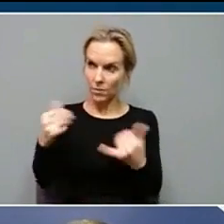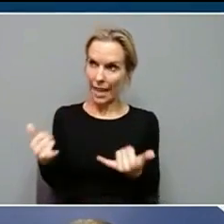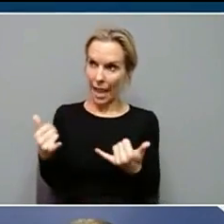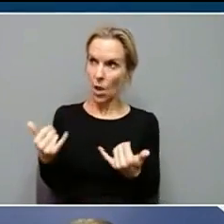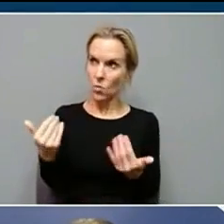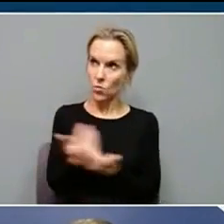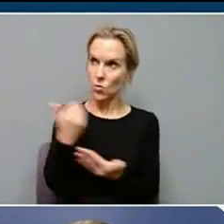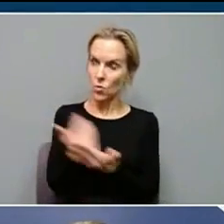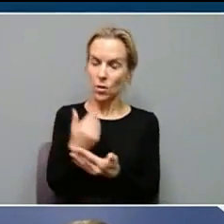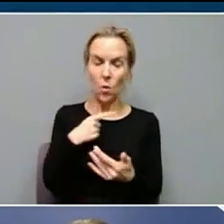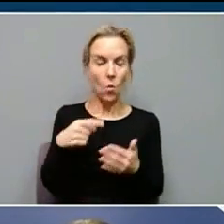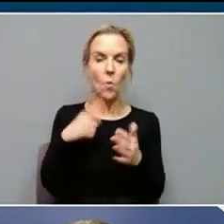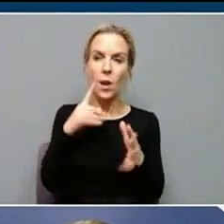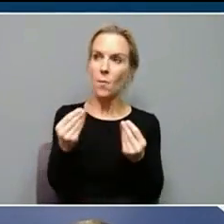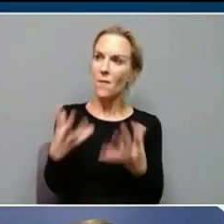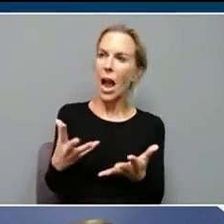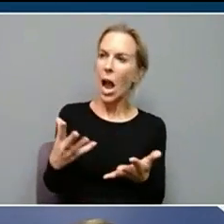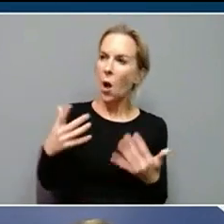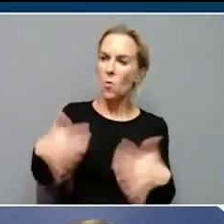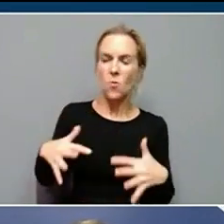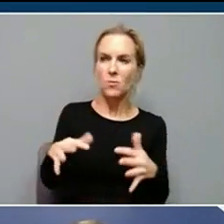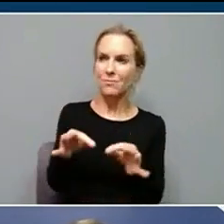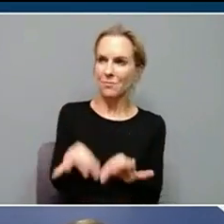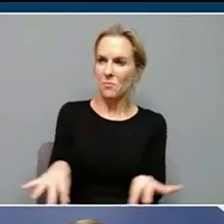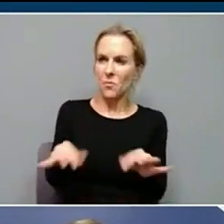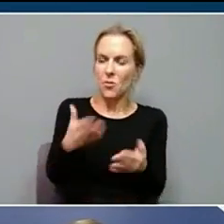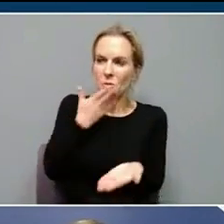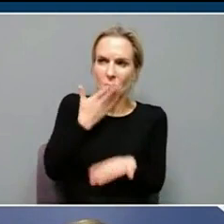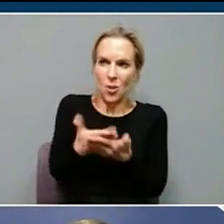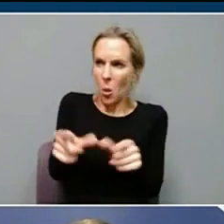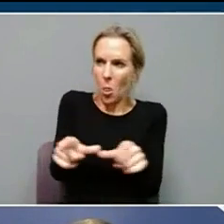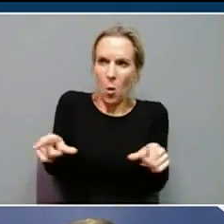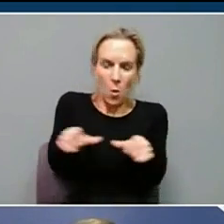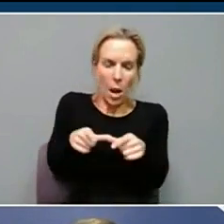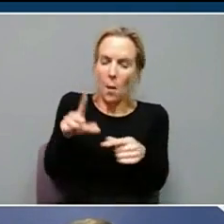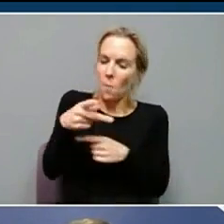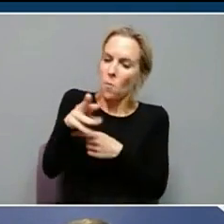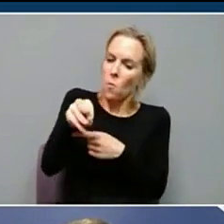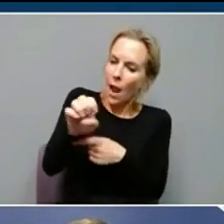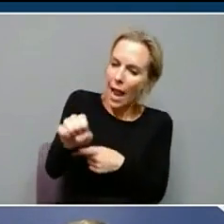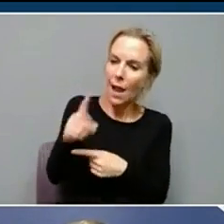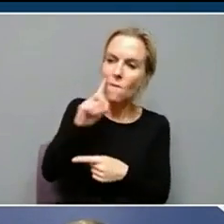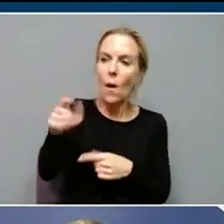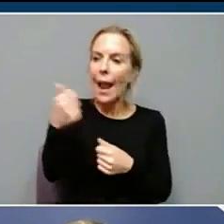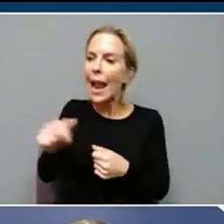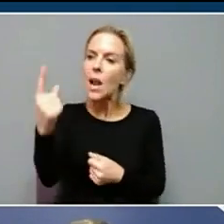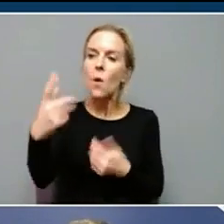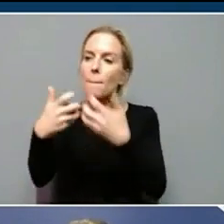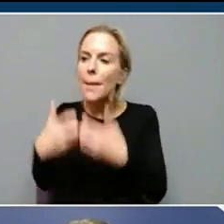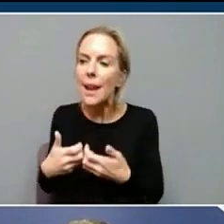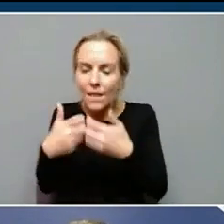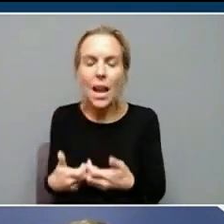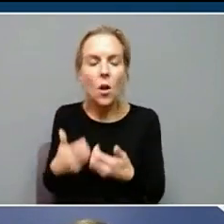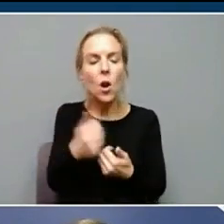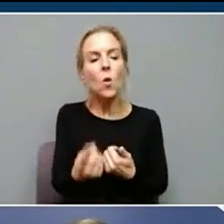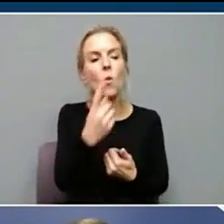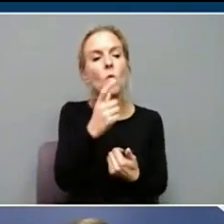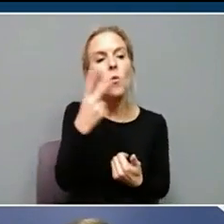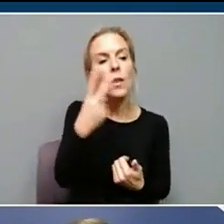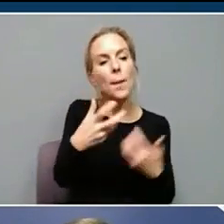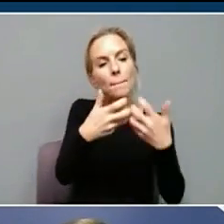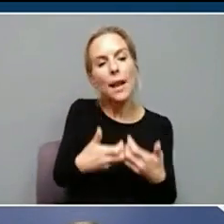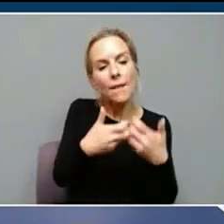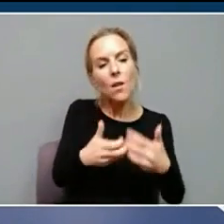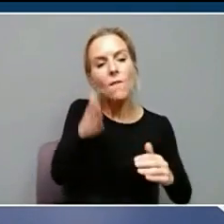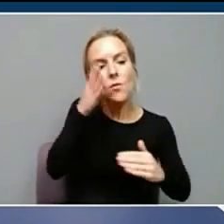prime location to anyone in currently manufacturing or looking at the manufacturing of the future of